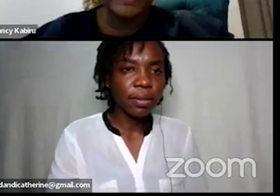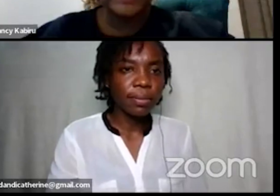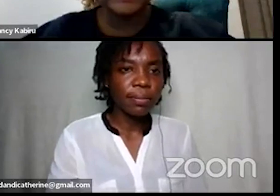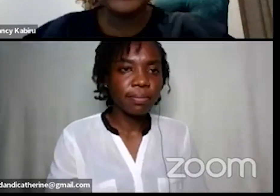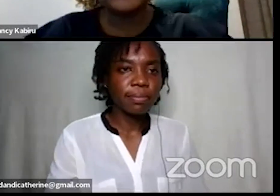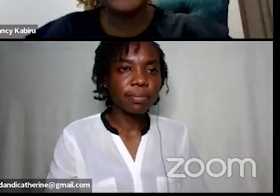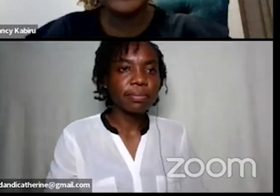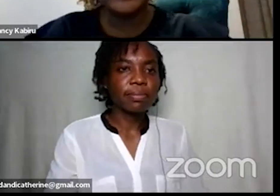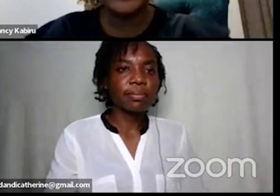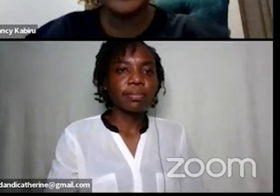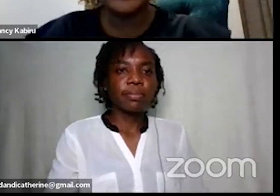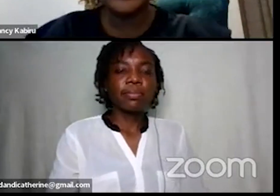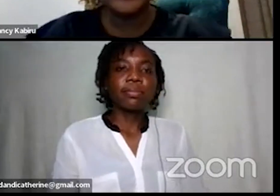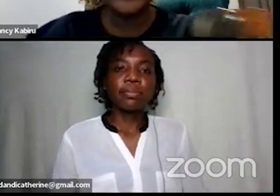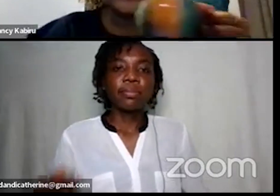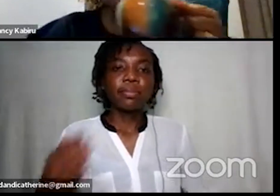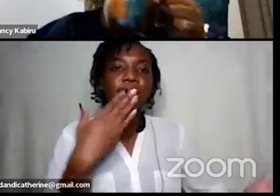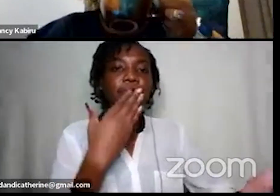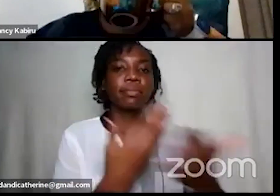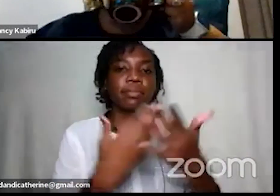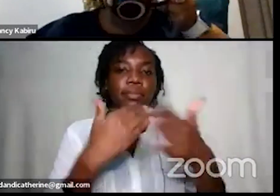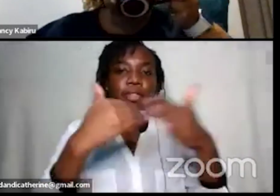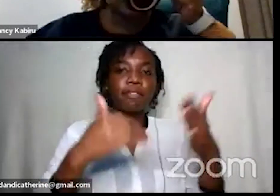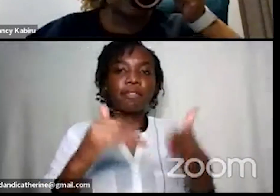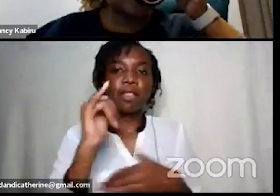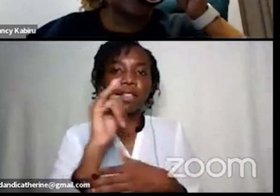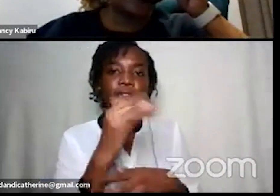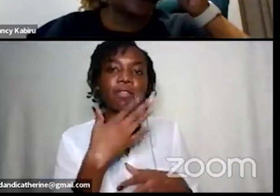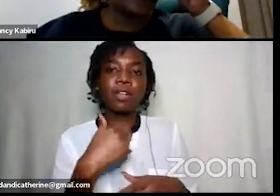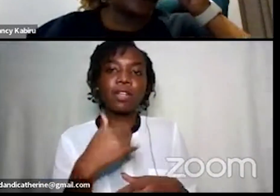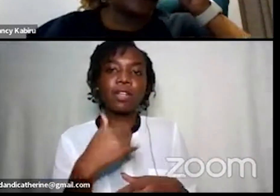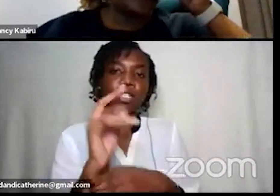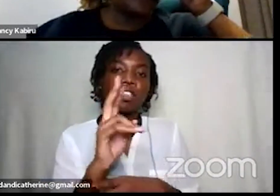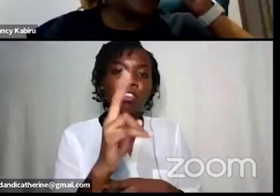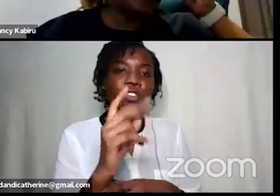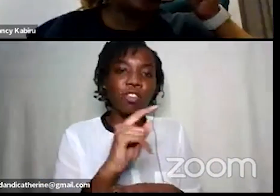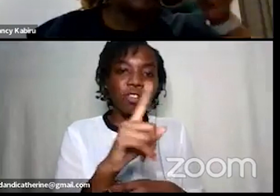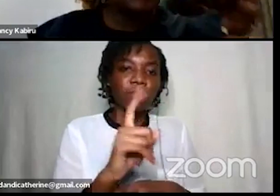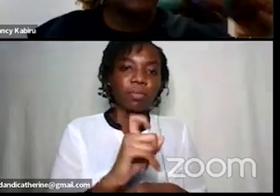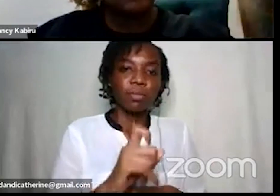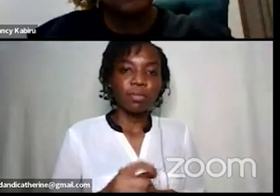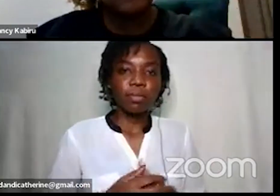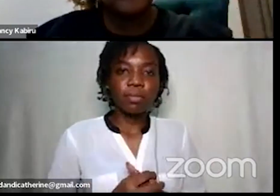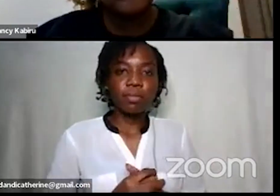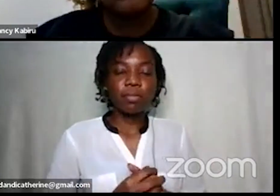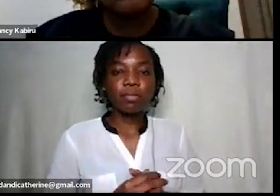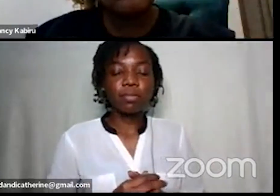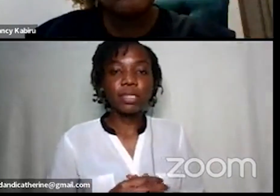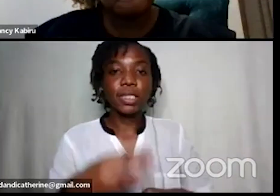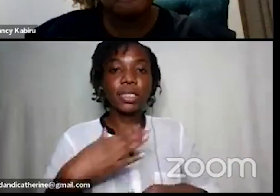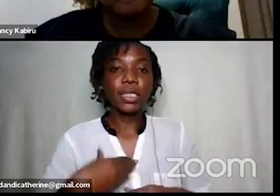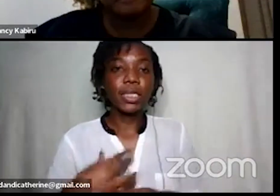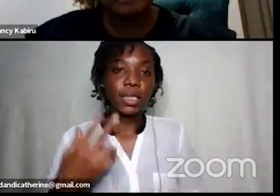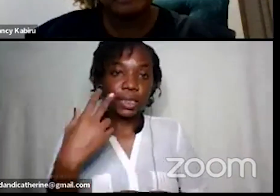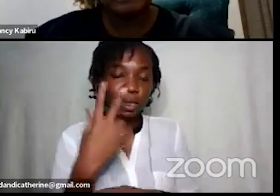Thank you. Before then, allow me to ask these 2 questions. I'd seen them, and